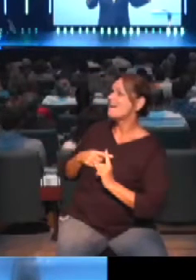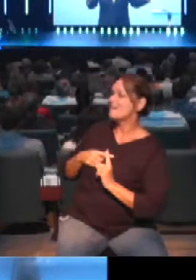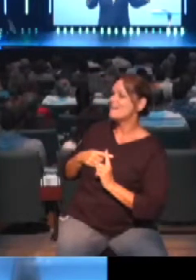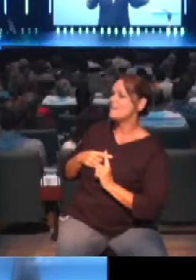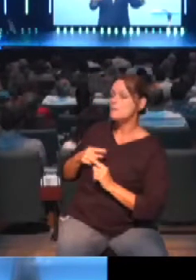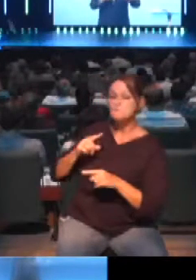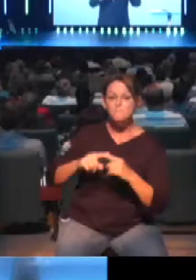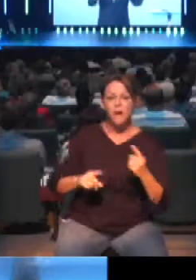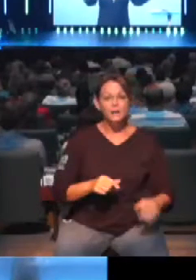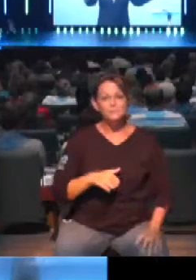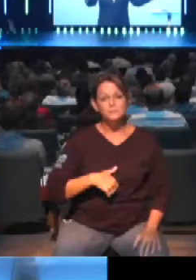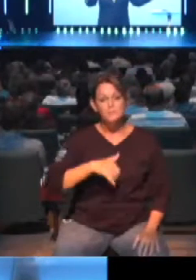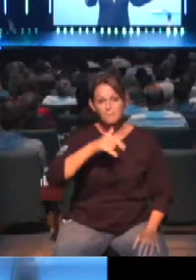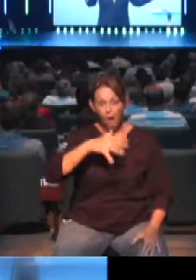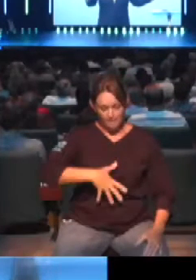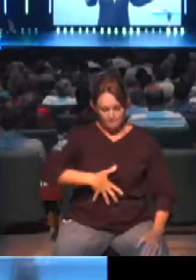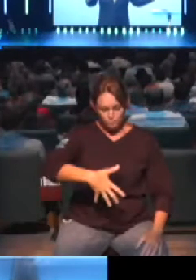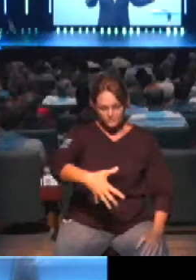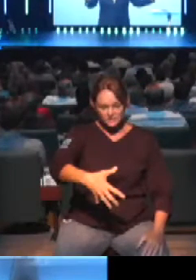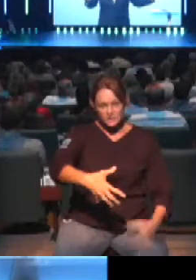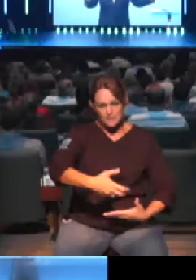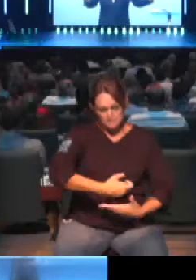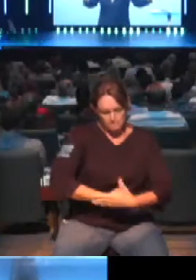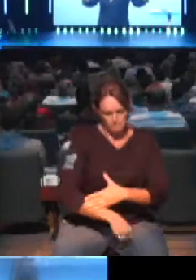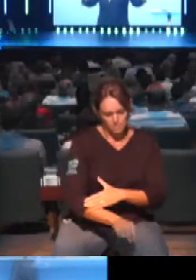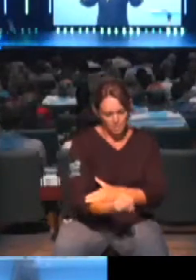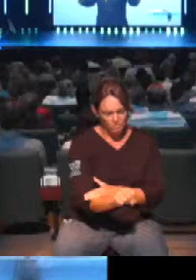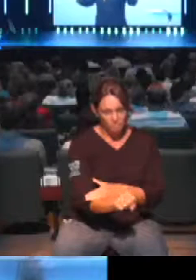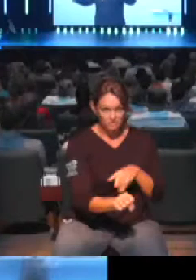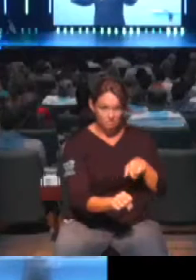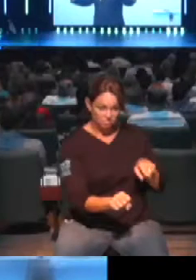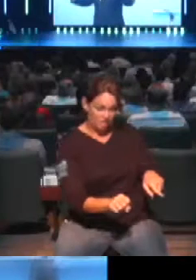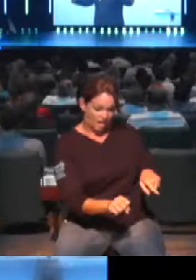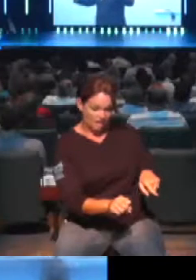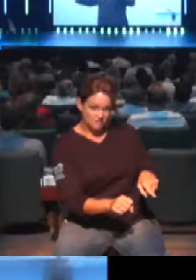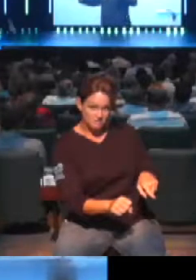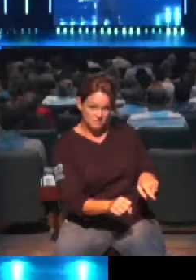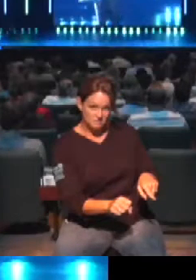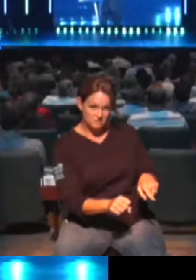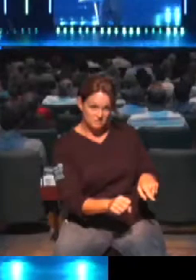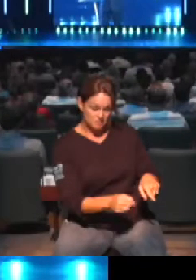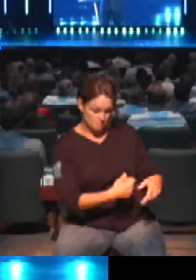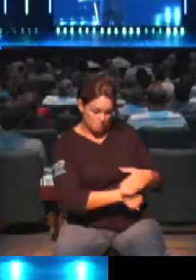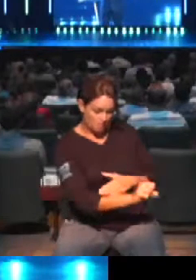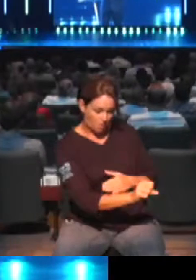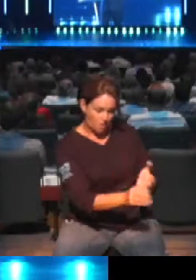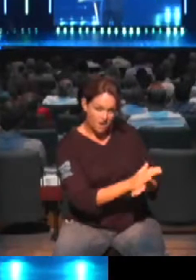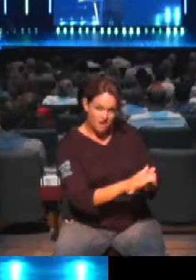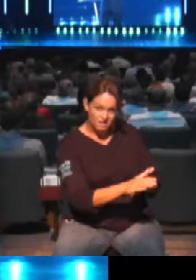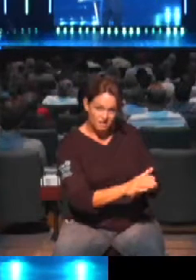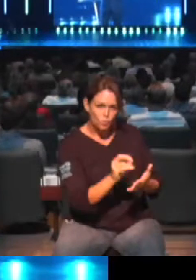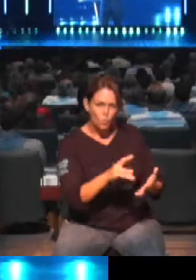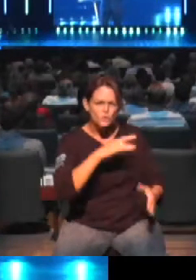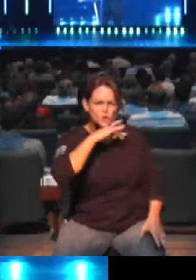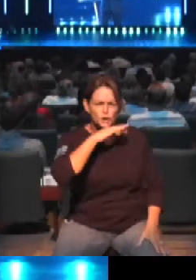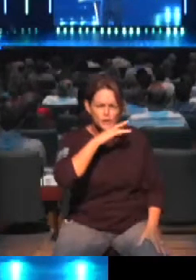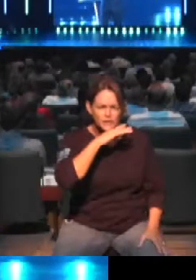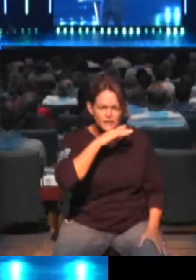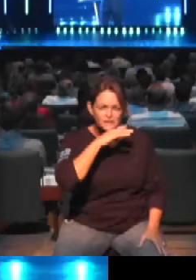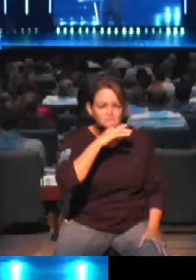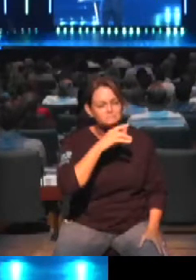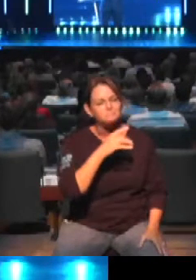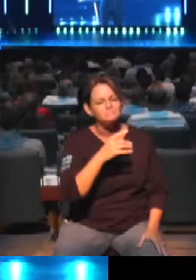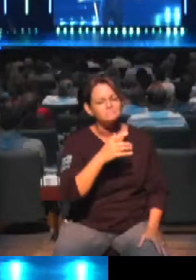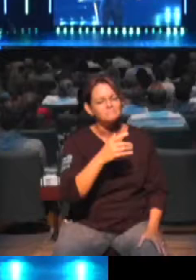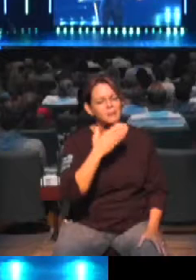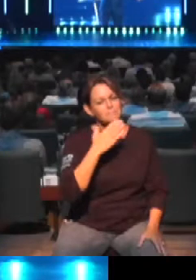can prove that by simply asking the experts in the room, the parents, did you have to teach your children